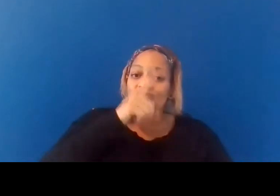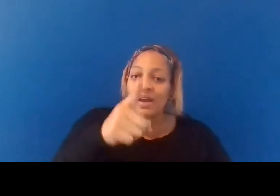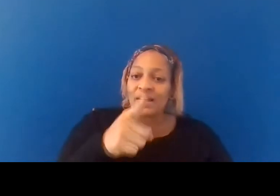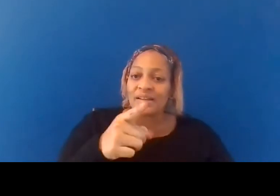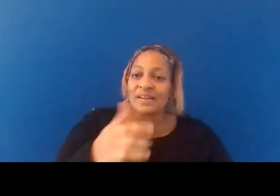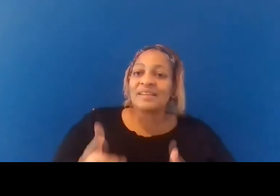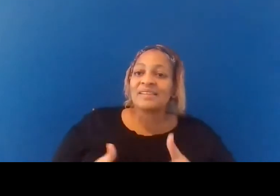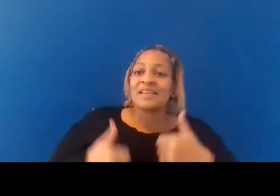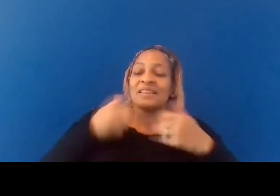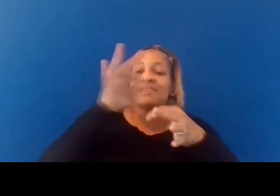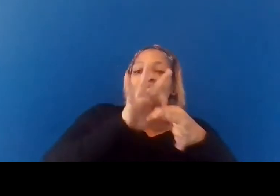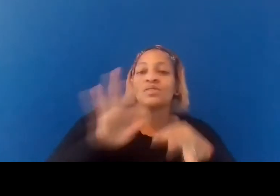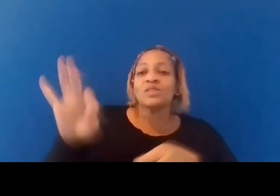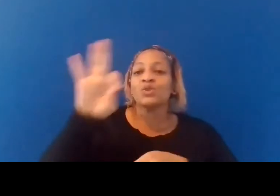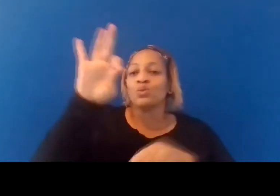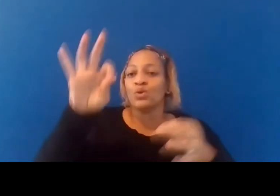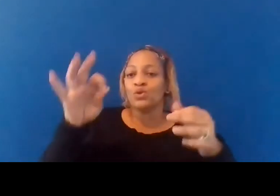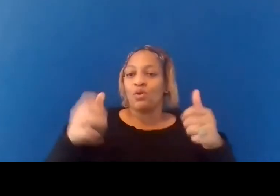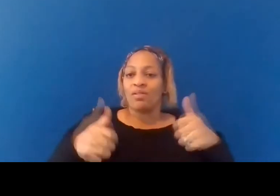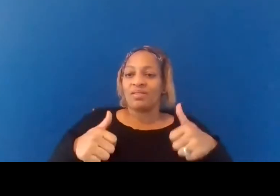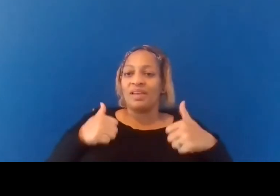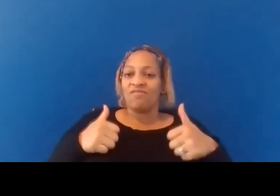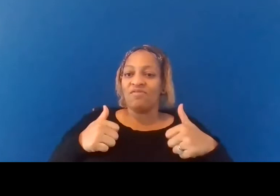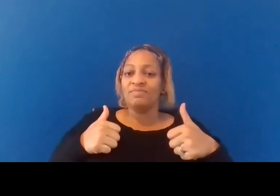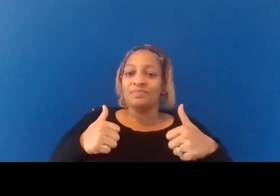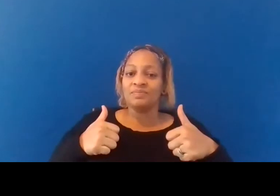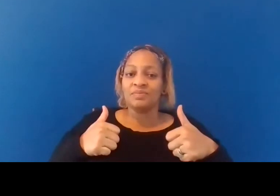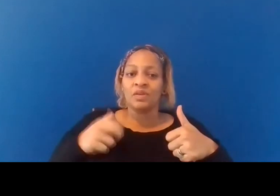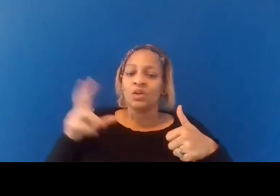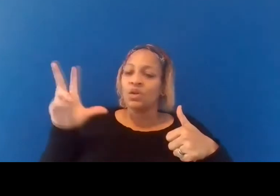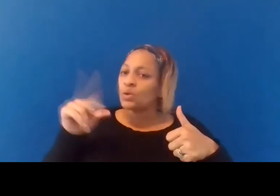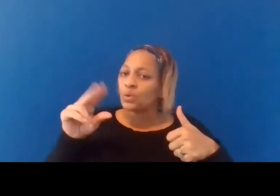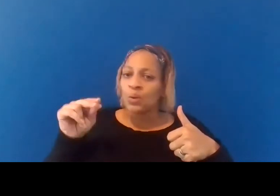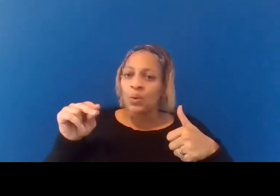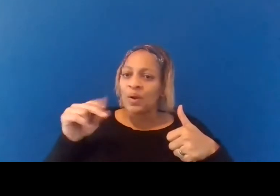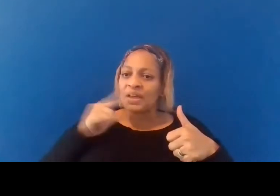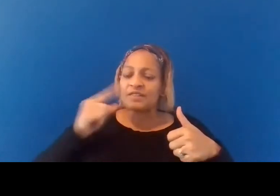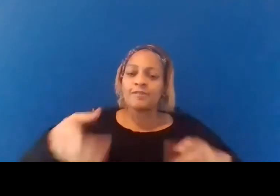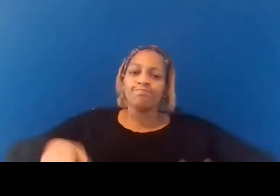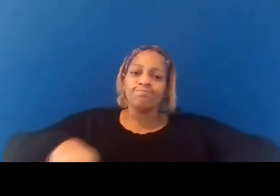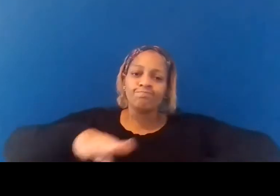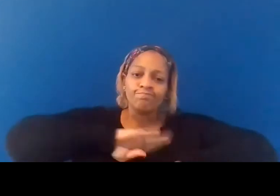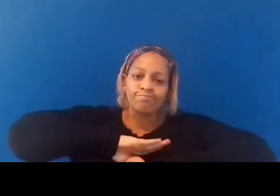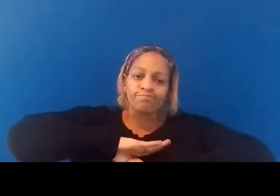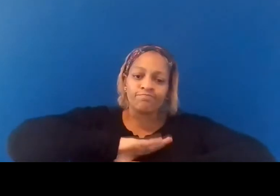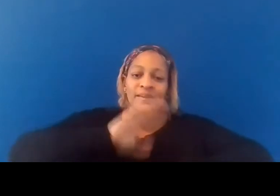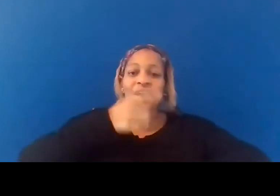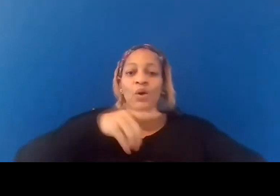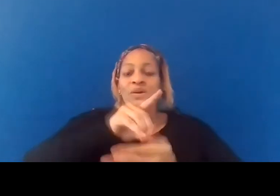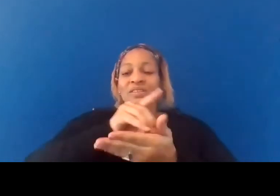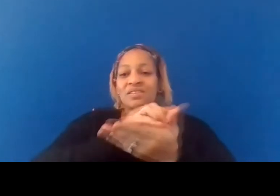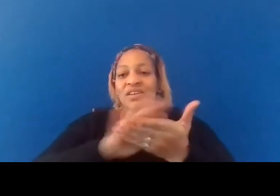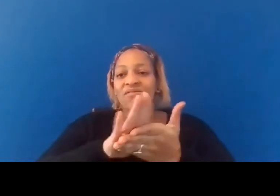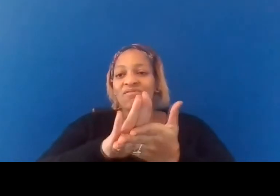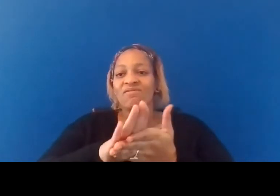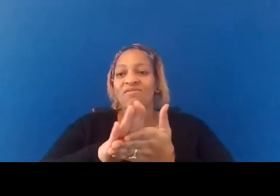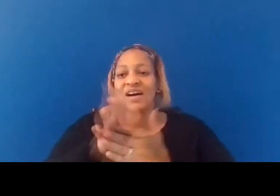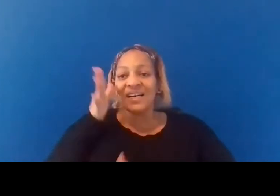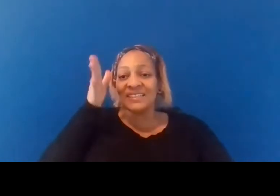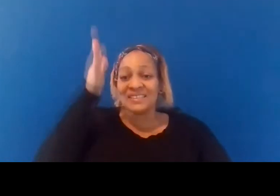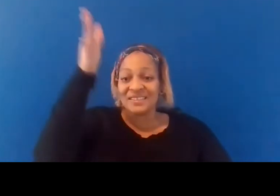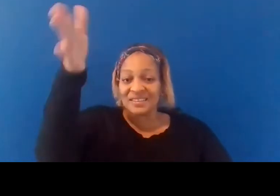a spiritual life. It's the fulfillment of our divine destiny